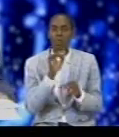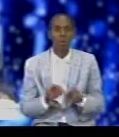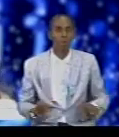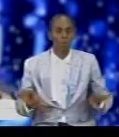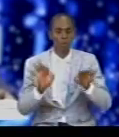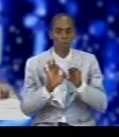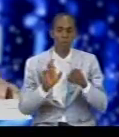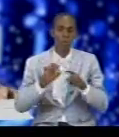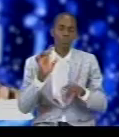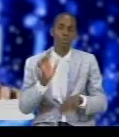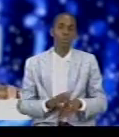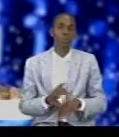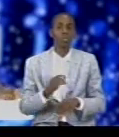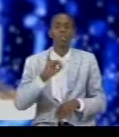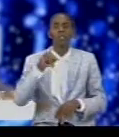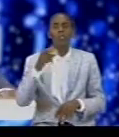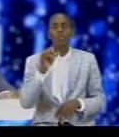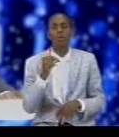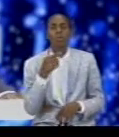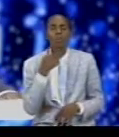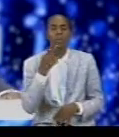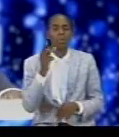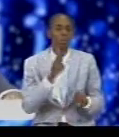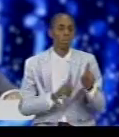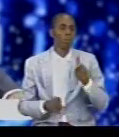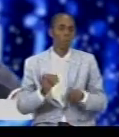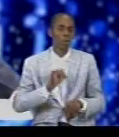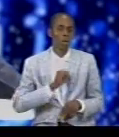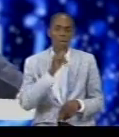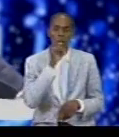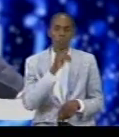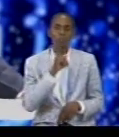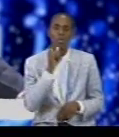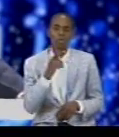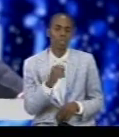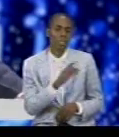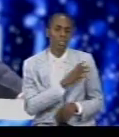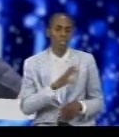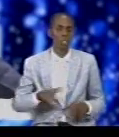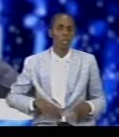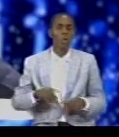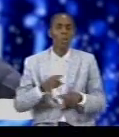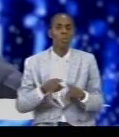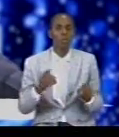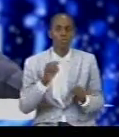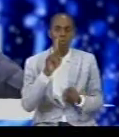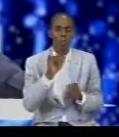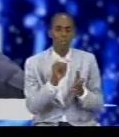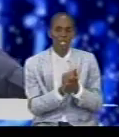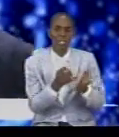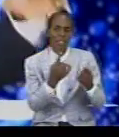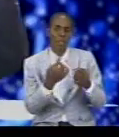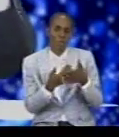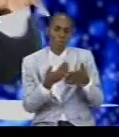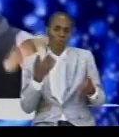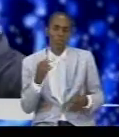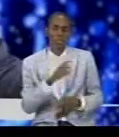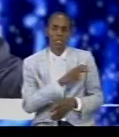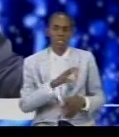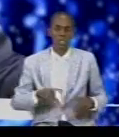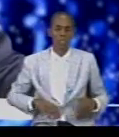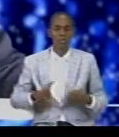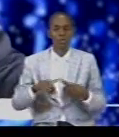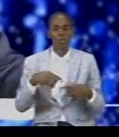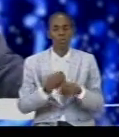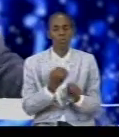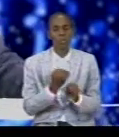not the Christ. He is only a forerunner to declare him to the Jews and the world. This was the response of John